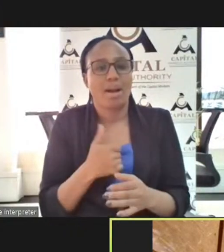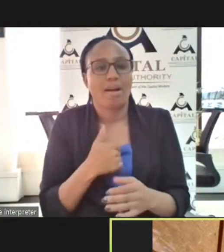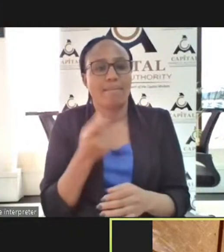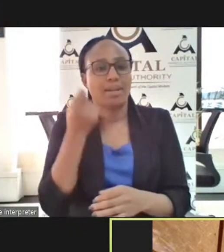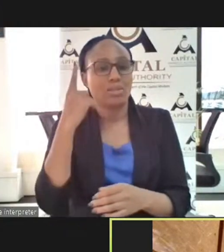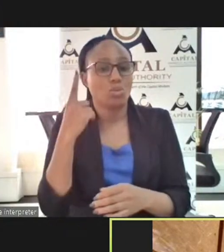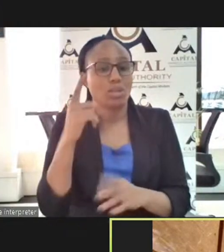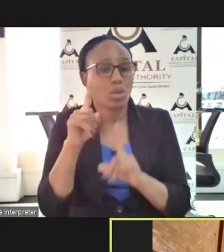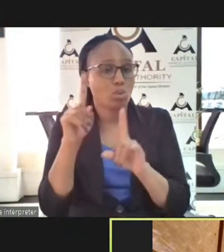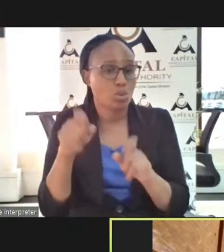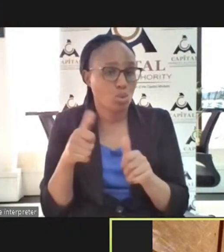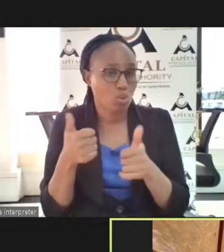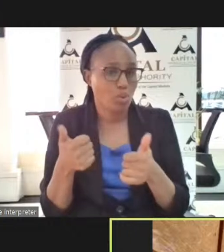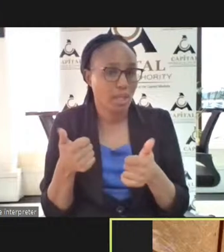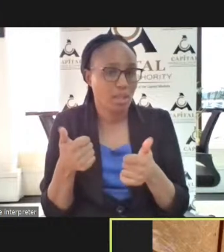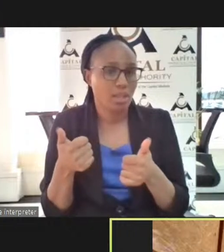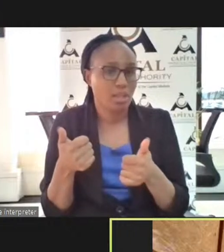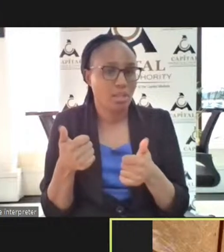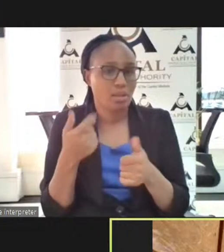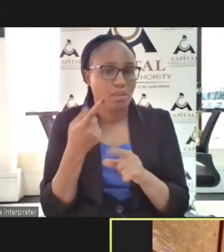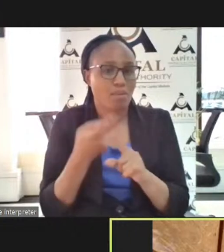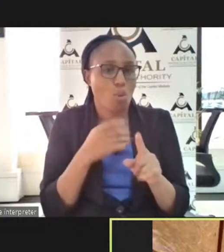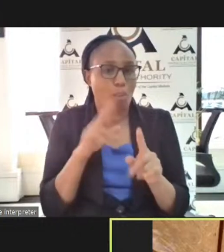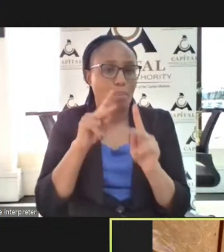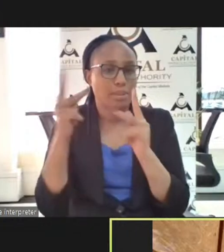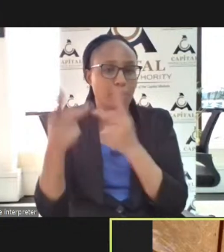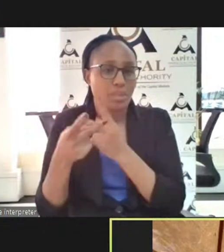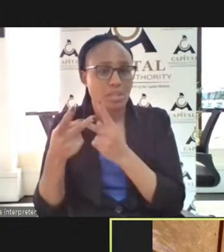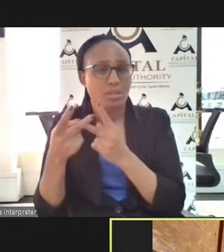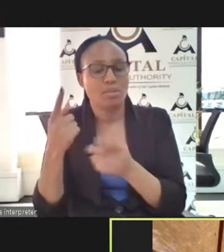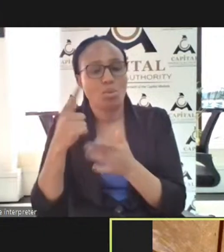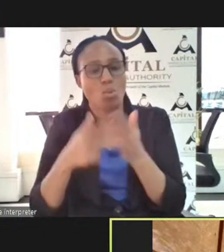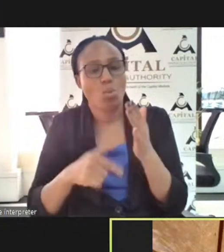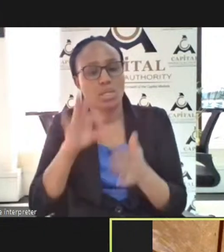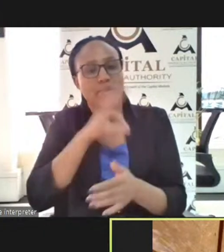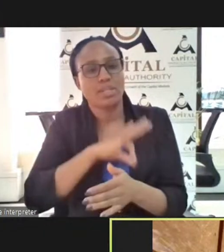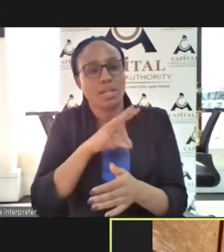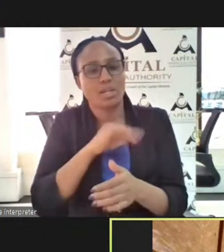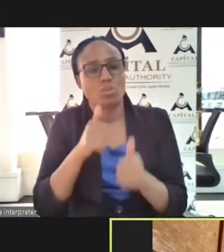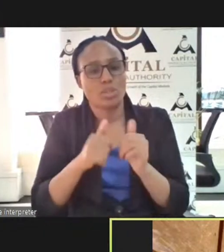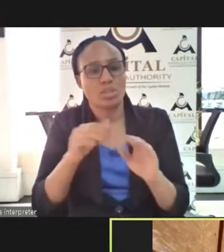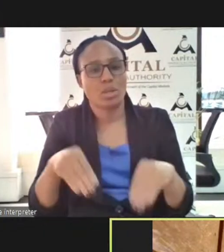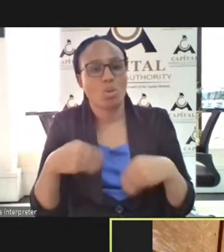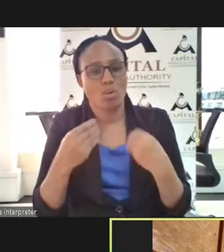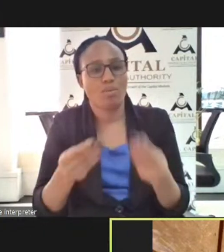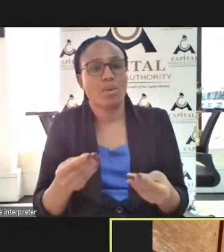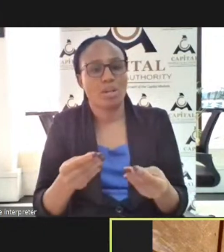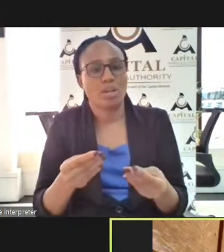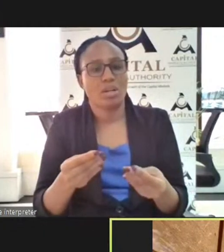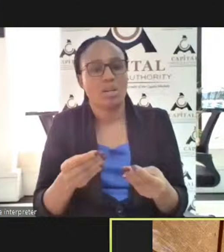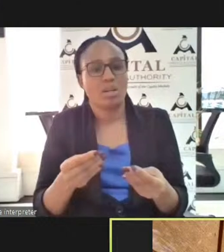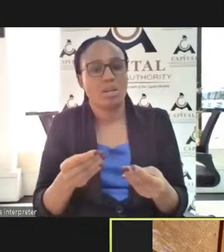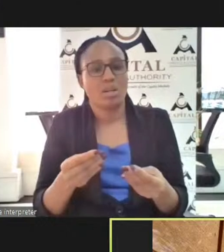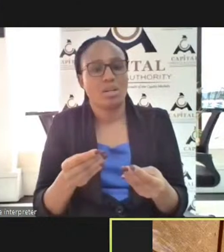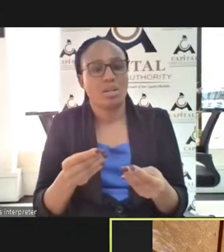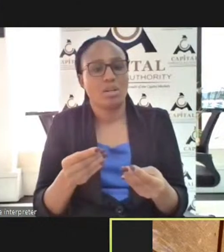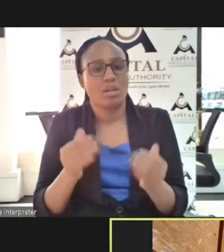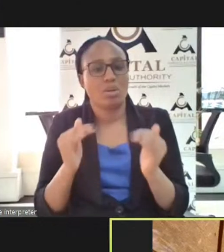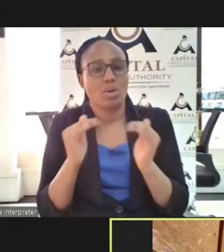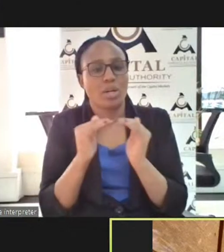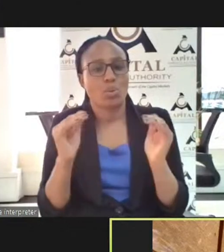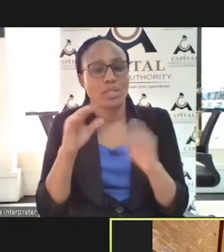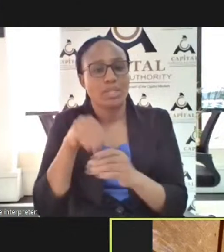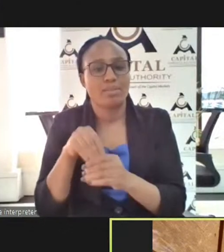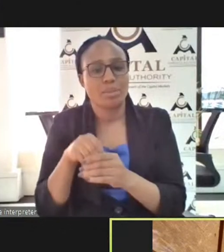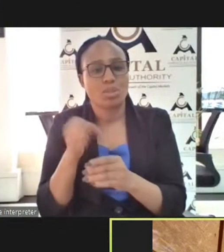correctly, from a perspective of what return they offer, the REITs are equity investments, so they